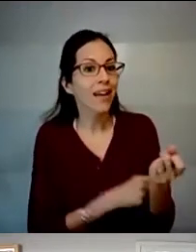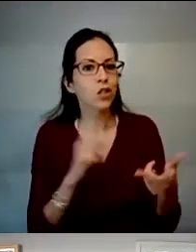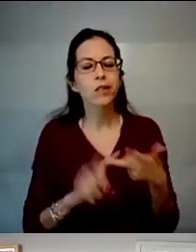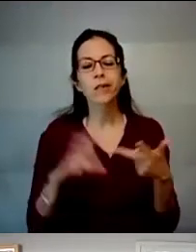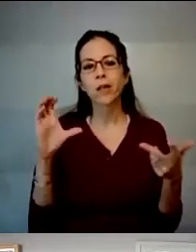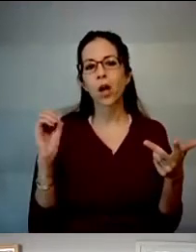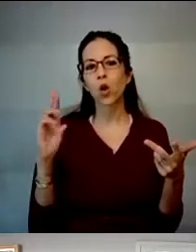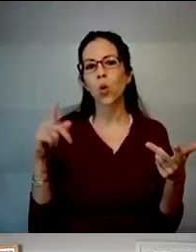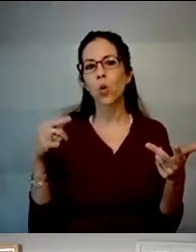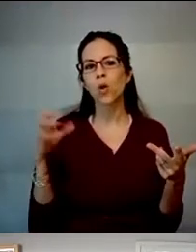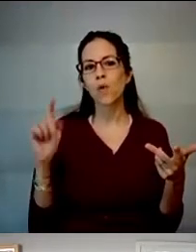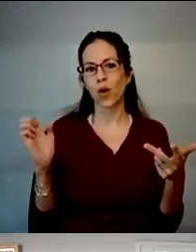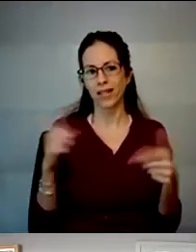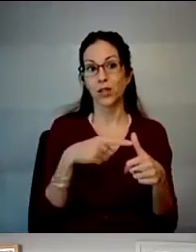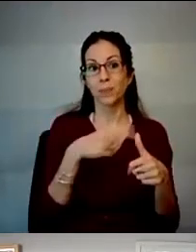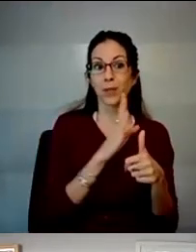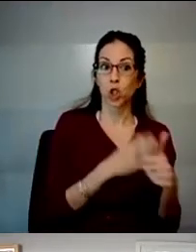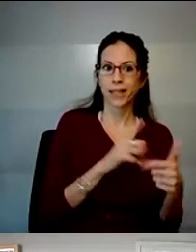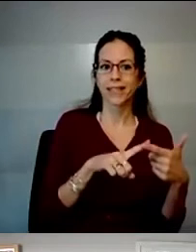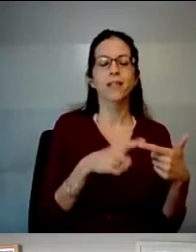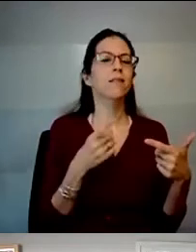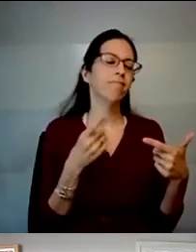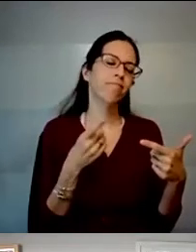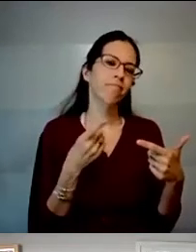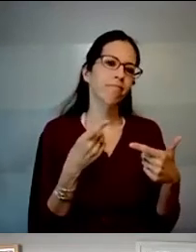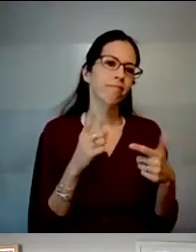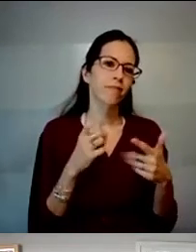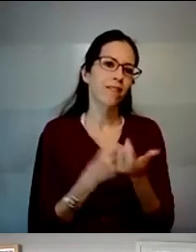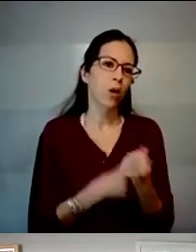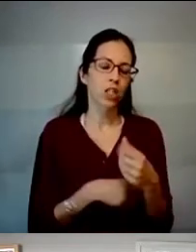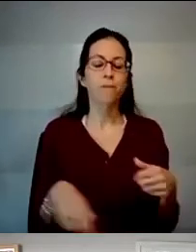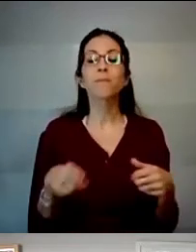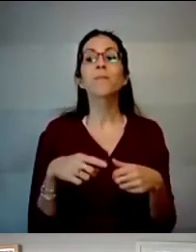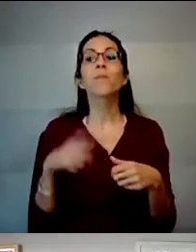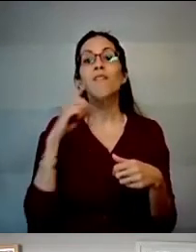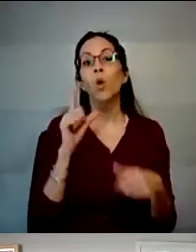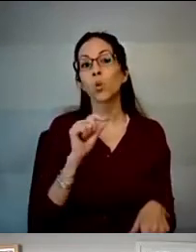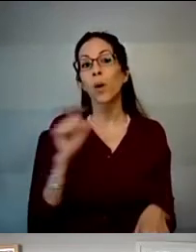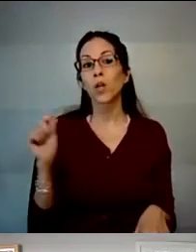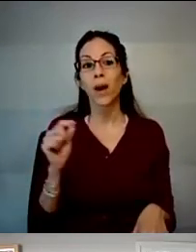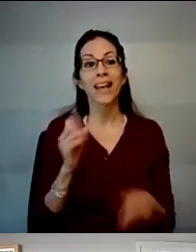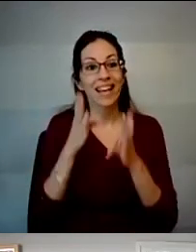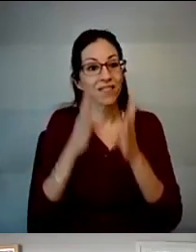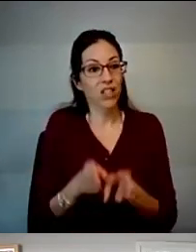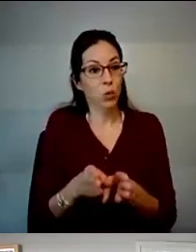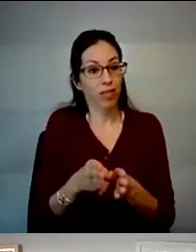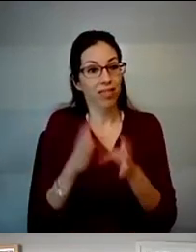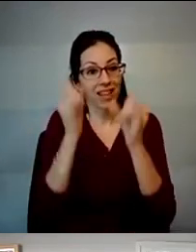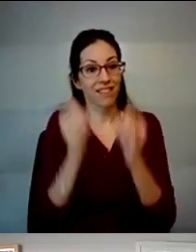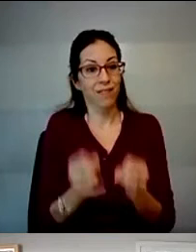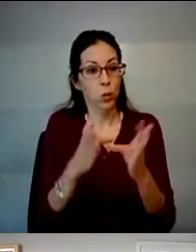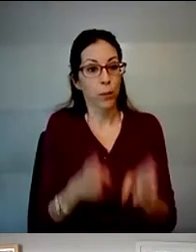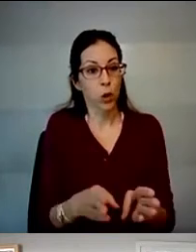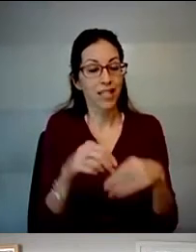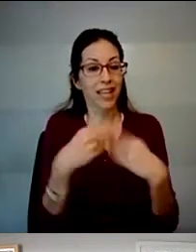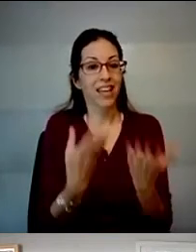react differently. So if we look at 2020, individual giving strictly was up just under 1%. So it was